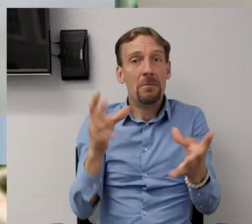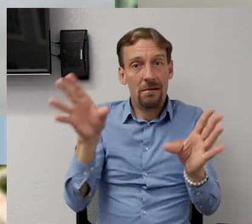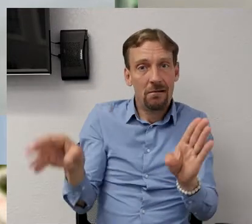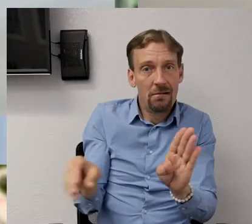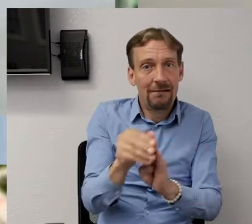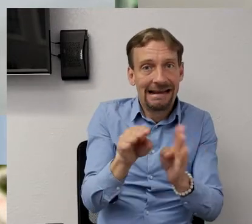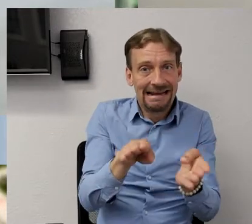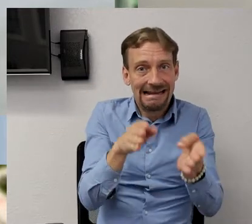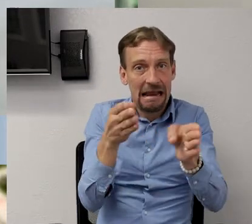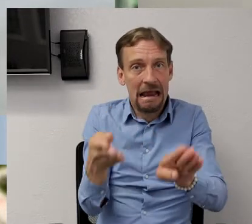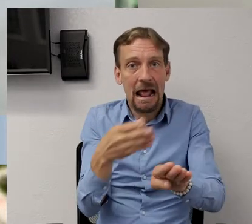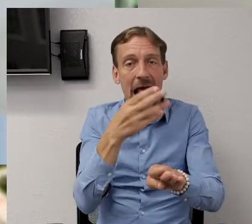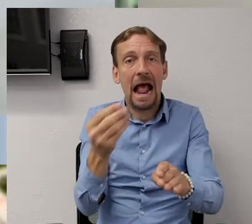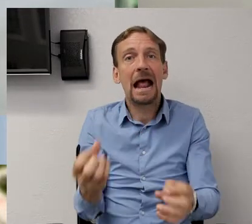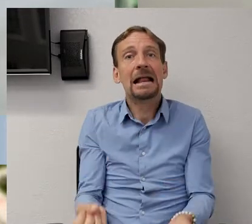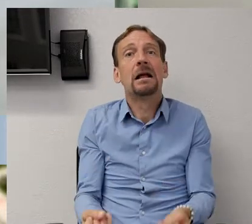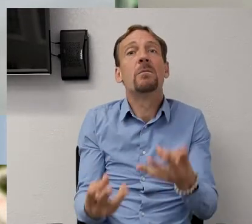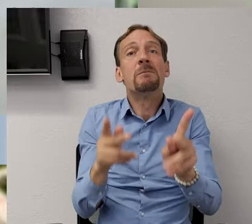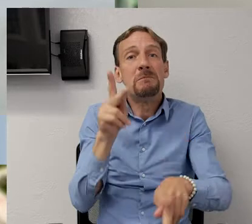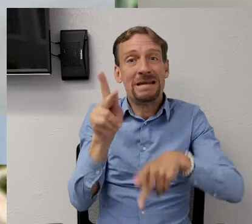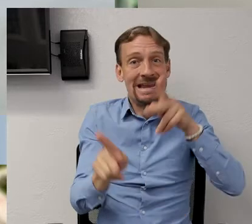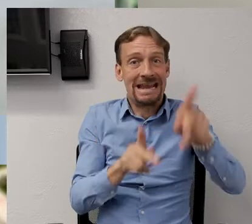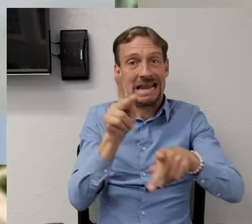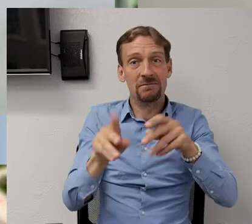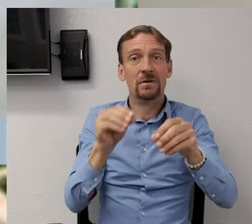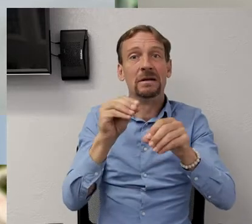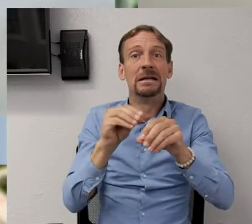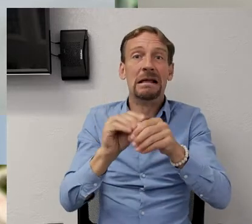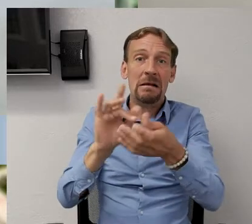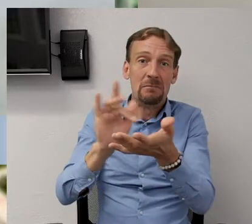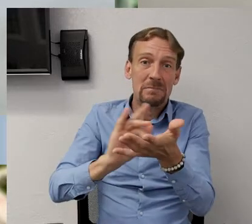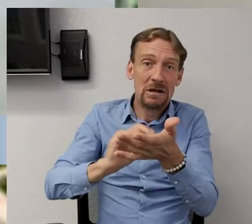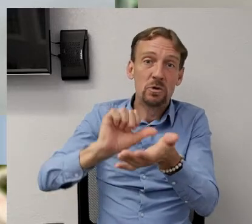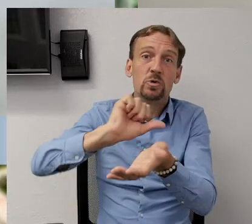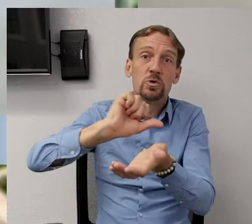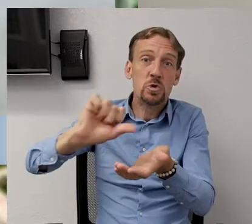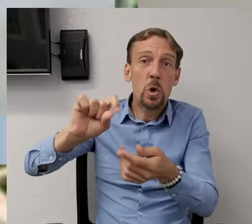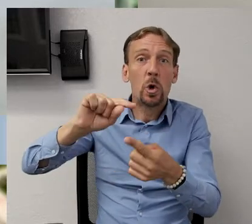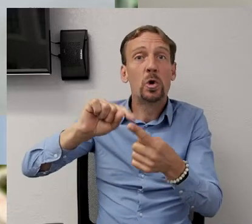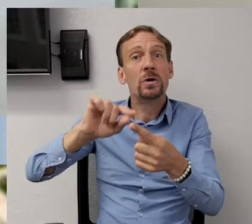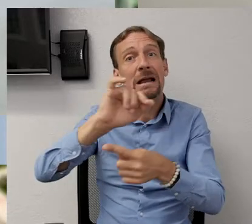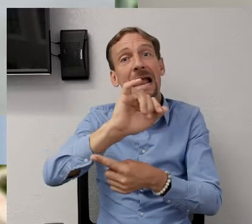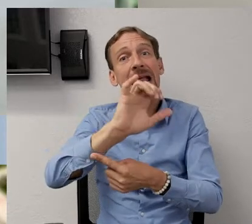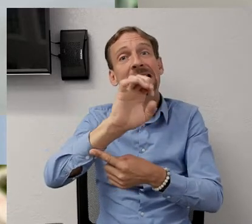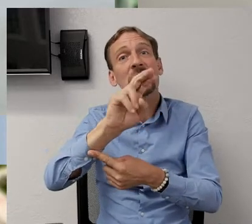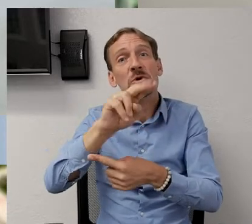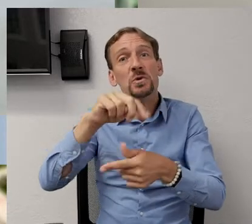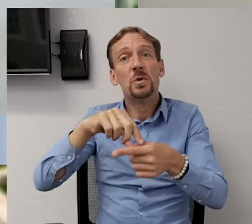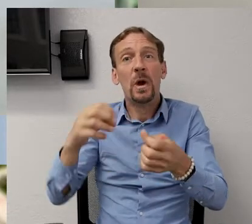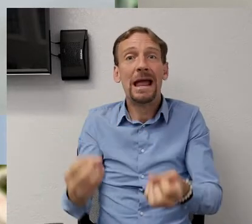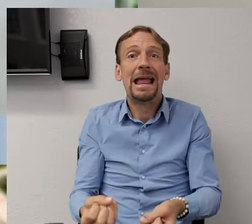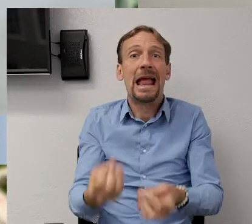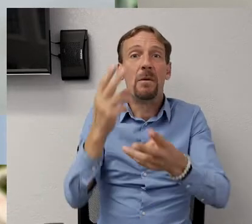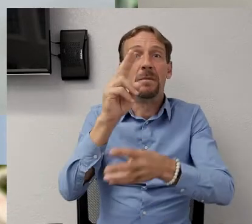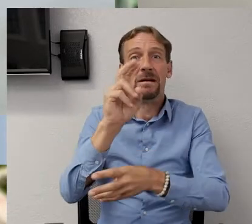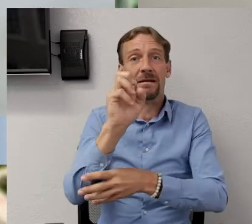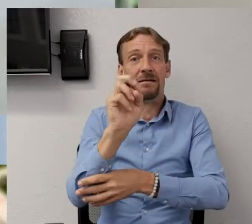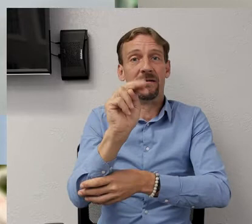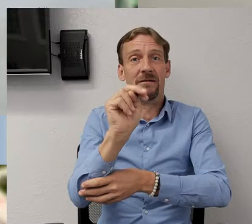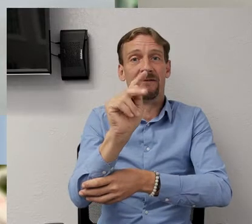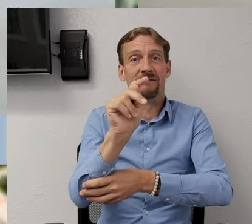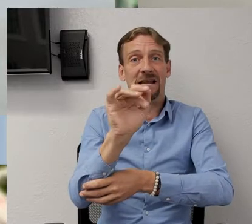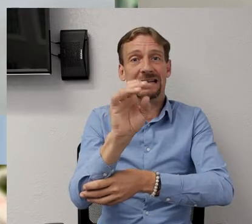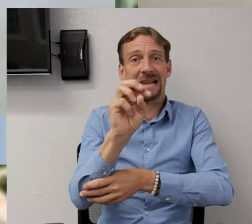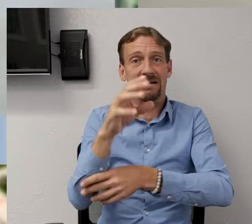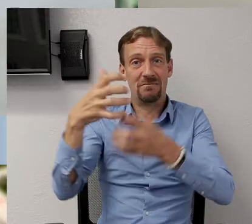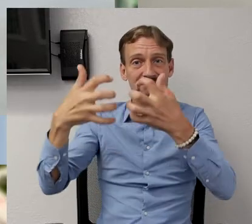what our daily census might look like in the medical surgical areas, in the ICUs, how many ventilators that we might see. I